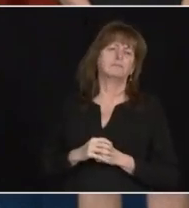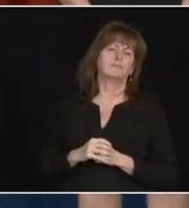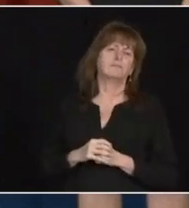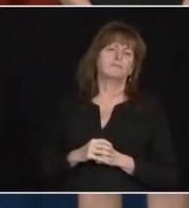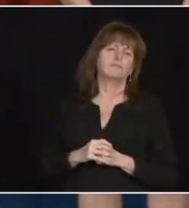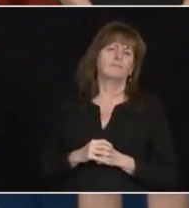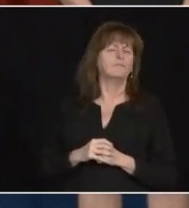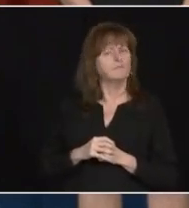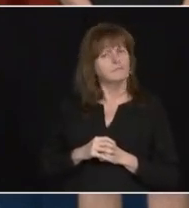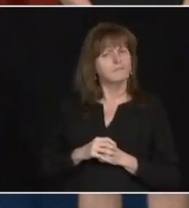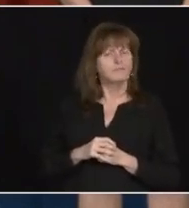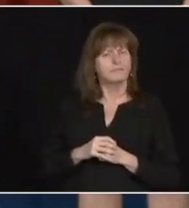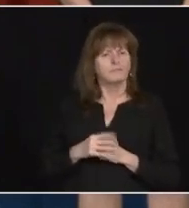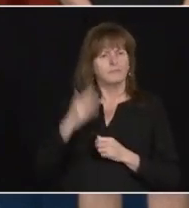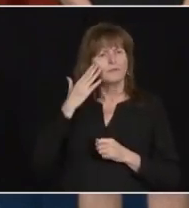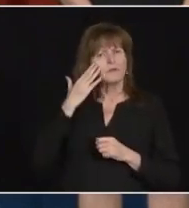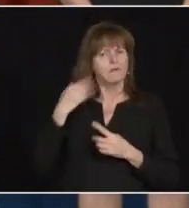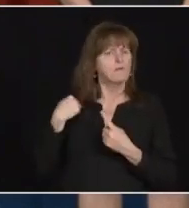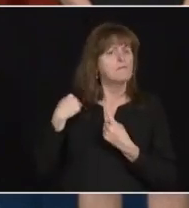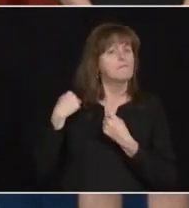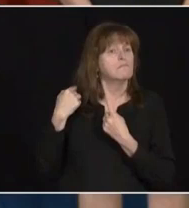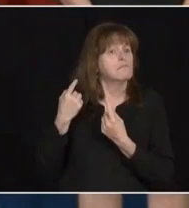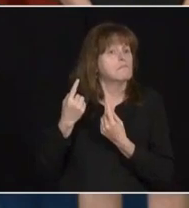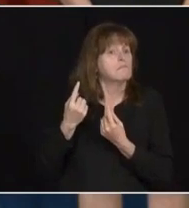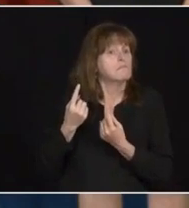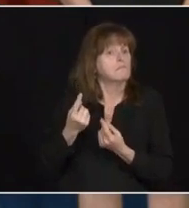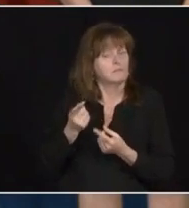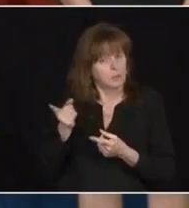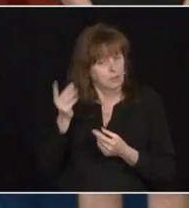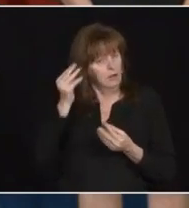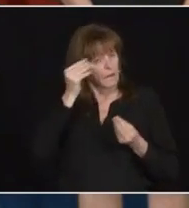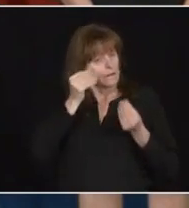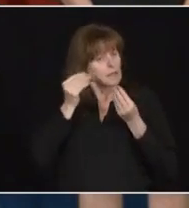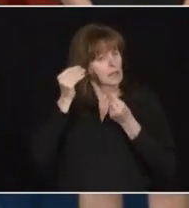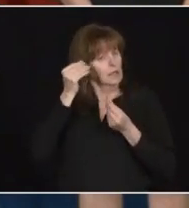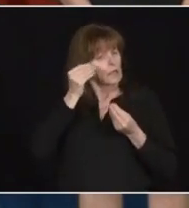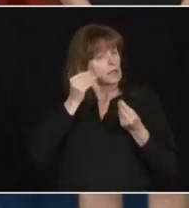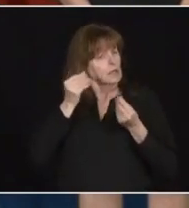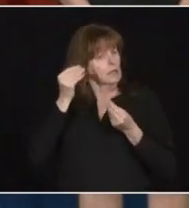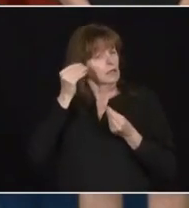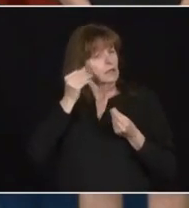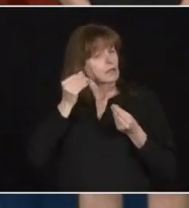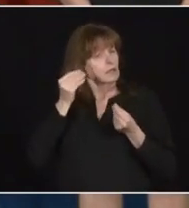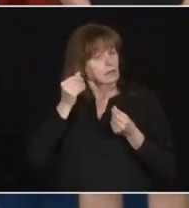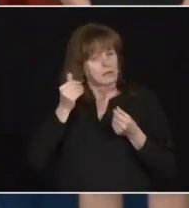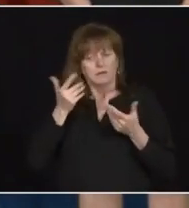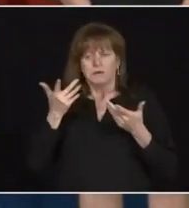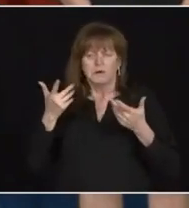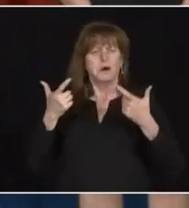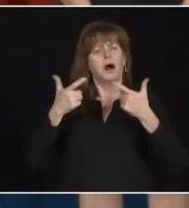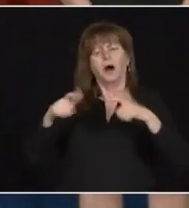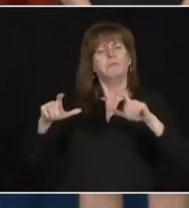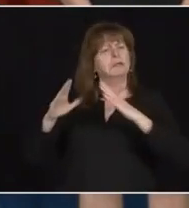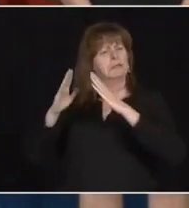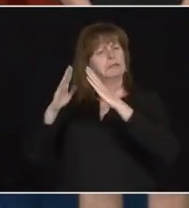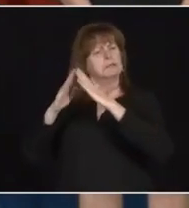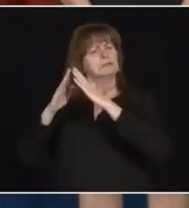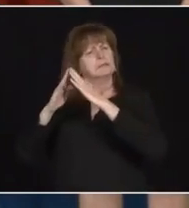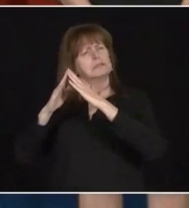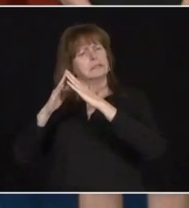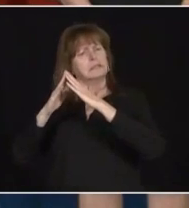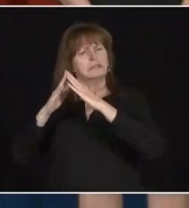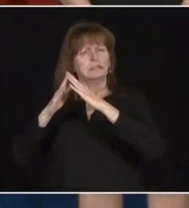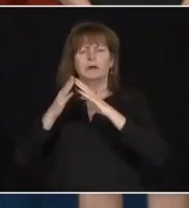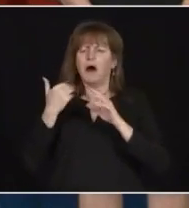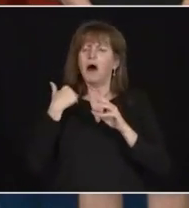it already in the works, that certain hospitals in larger to medium-sized cities where there's multiple hospitals, could